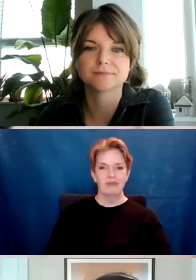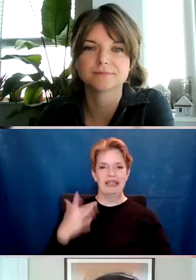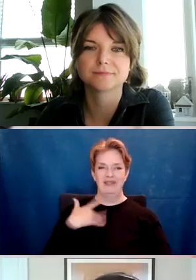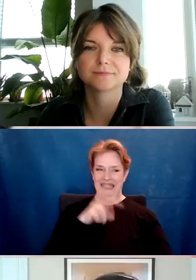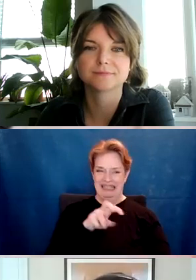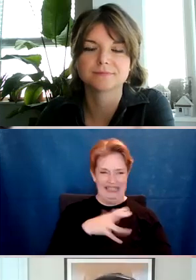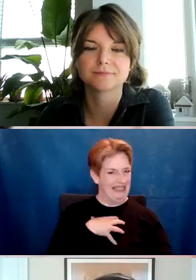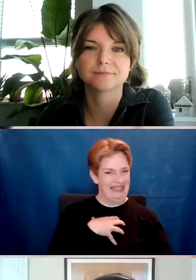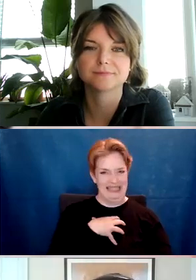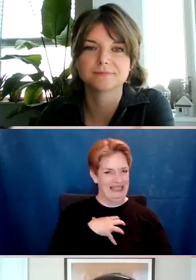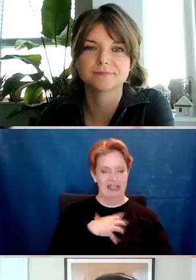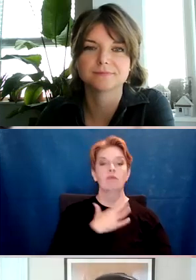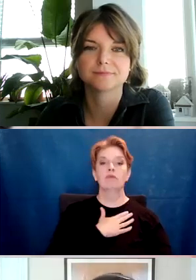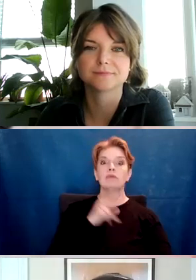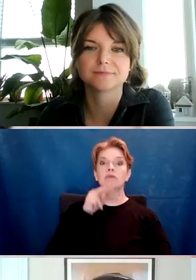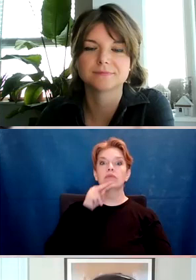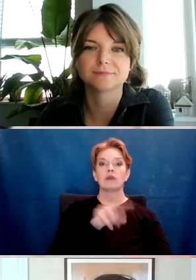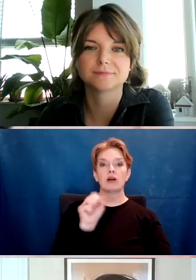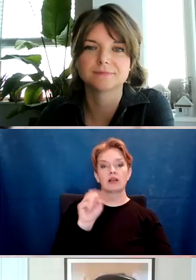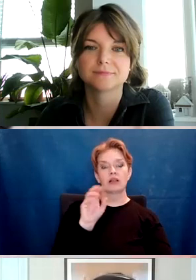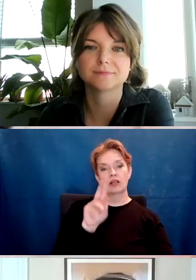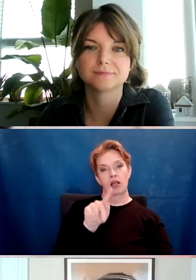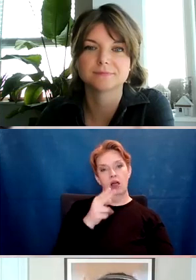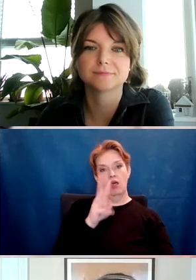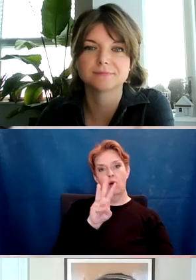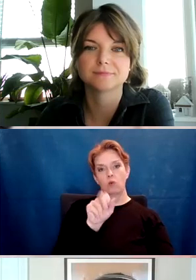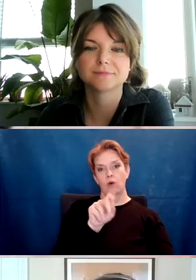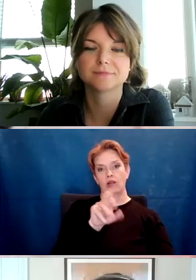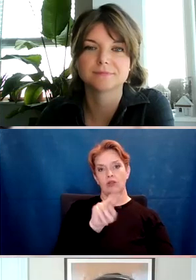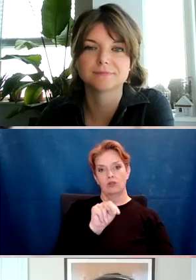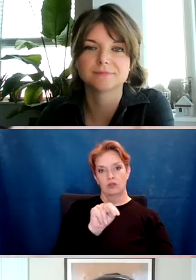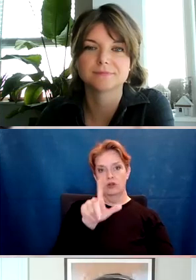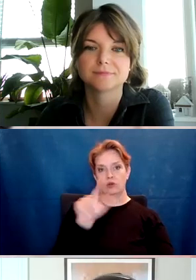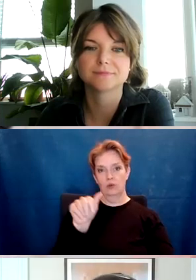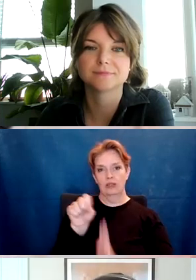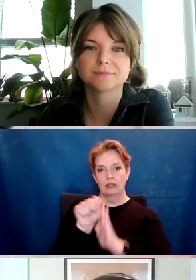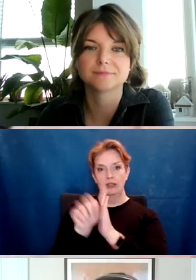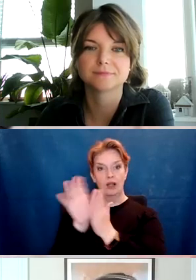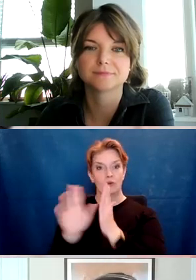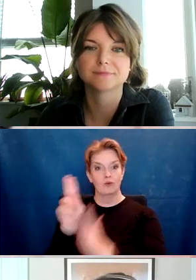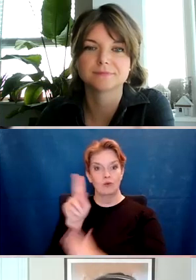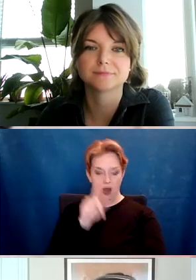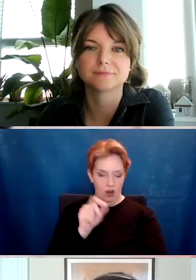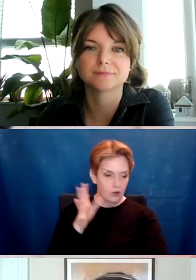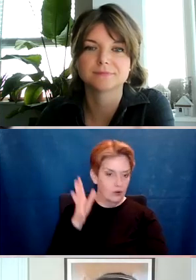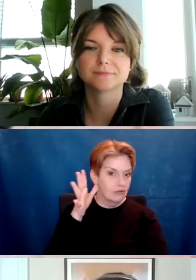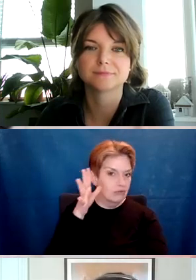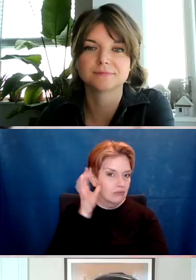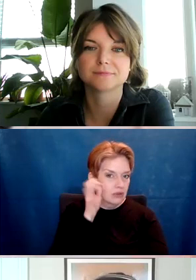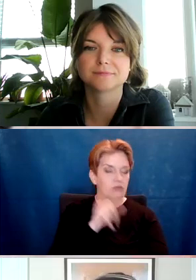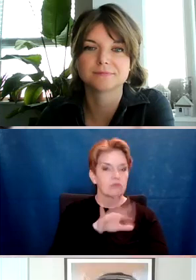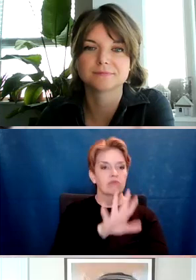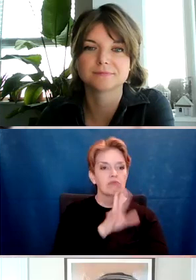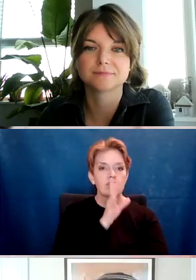go to the archives at Southwestern Louisiana State University, where you can listen to actual taped interviews